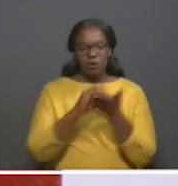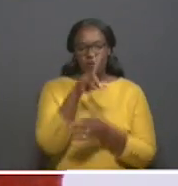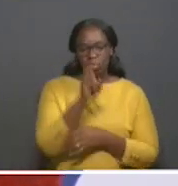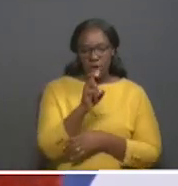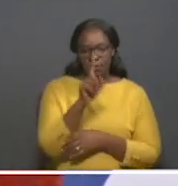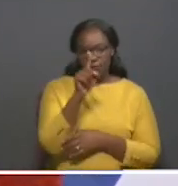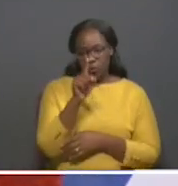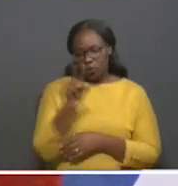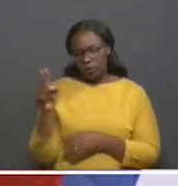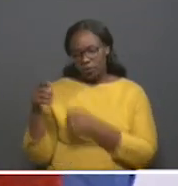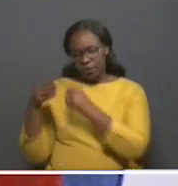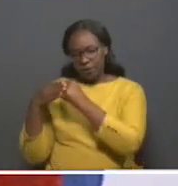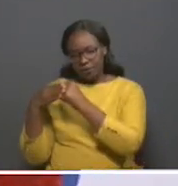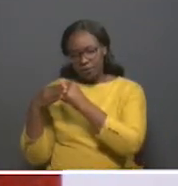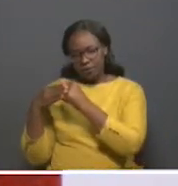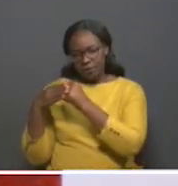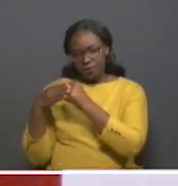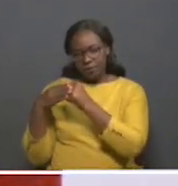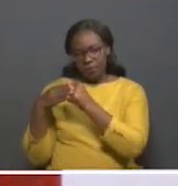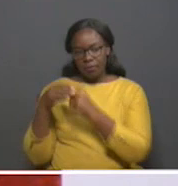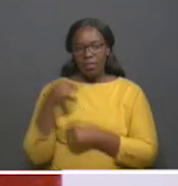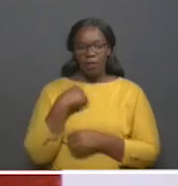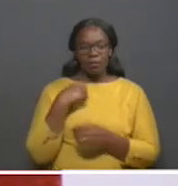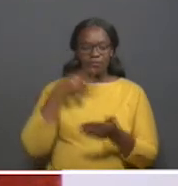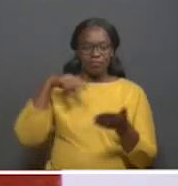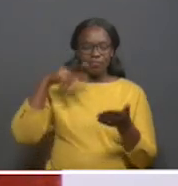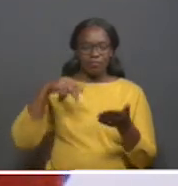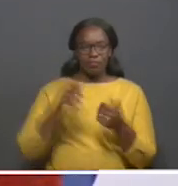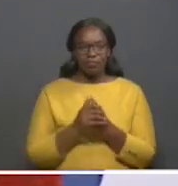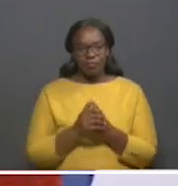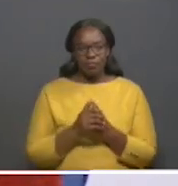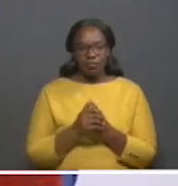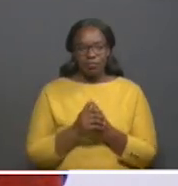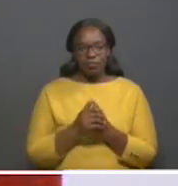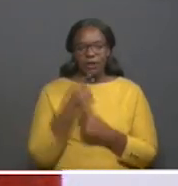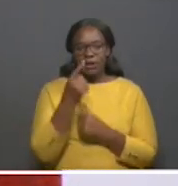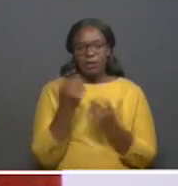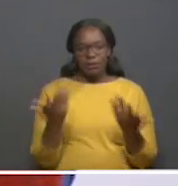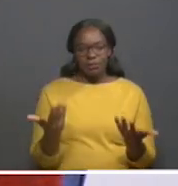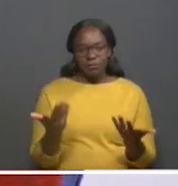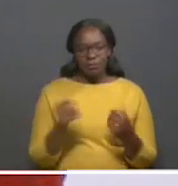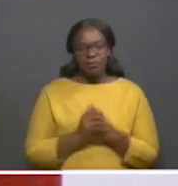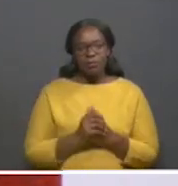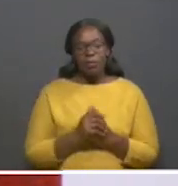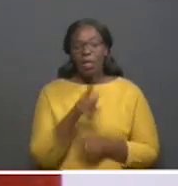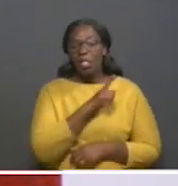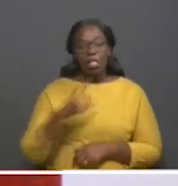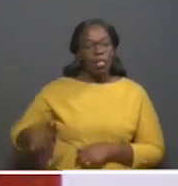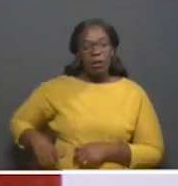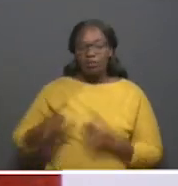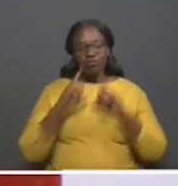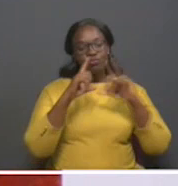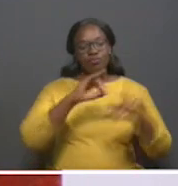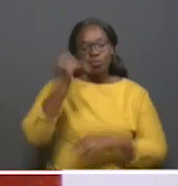verses 1 to verse 9. And I'll be picking it from the Amplified Version. And this is what the Bible says. The Lord said also to